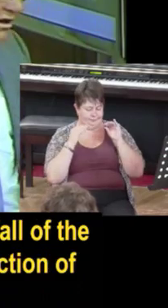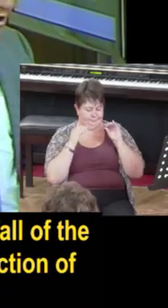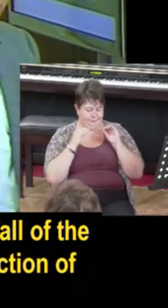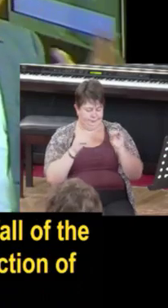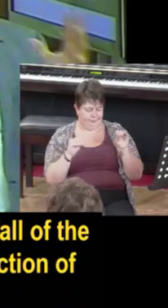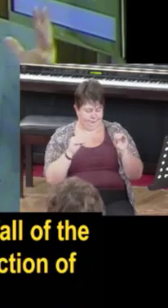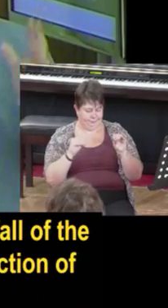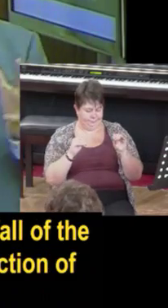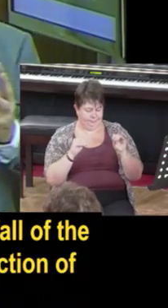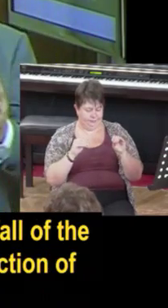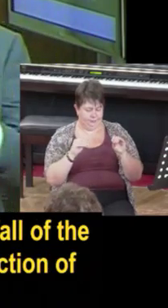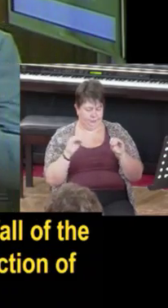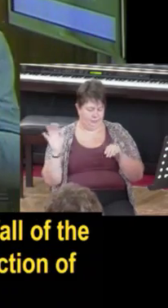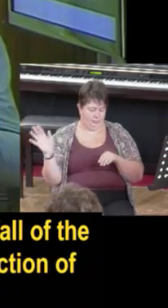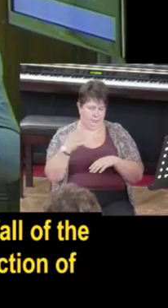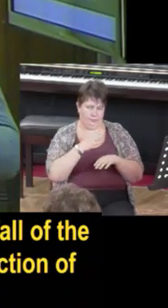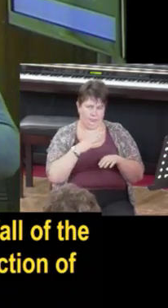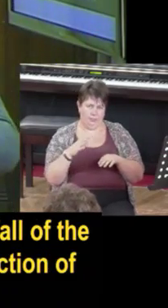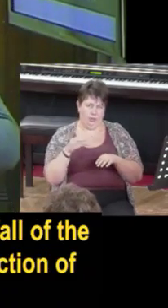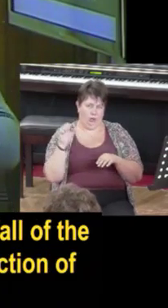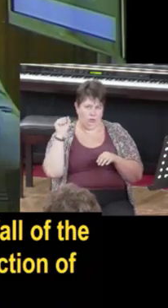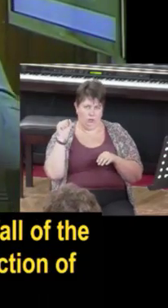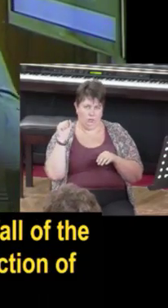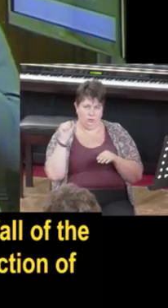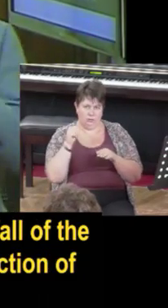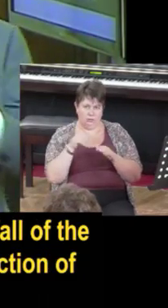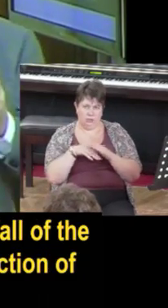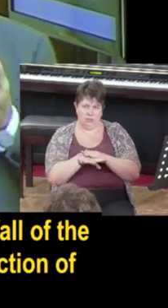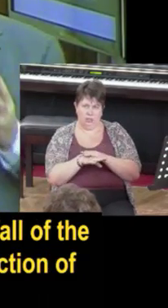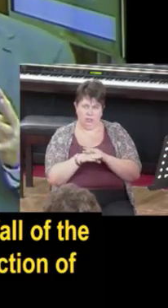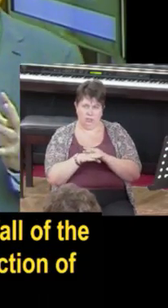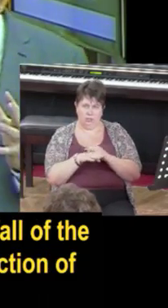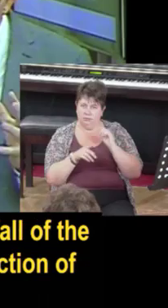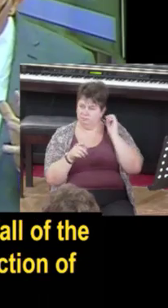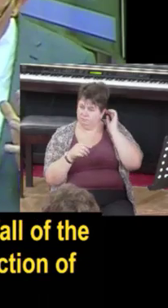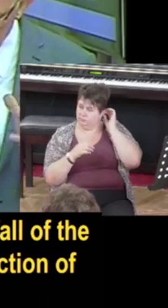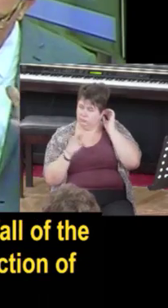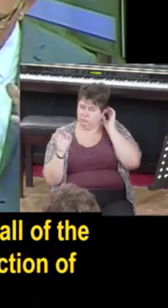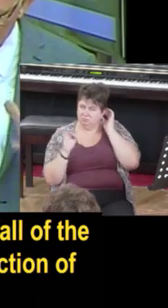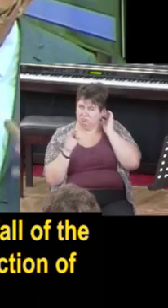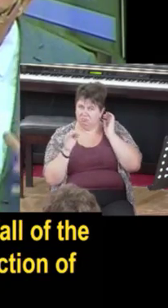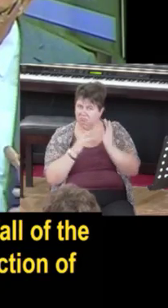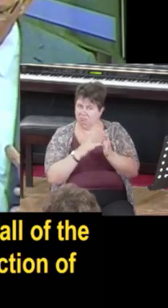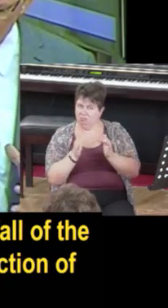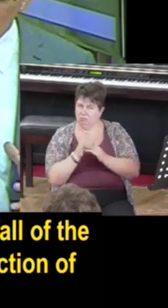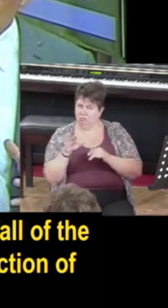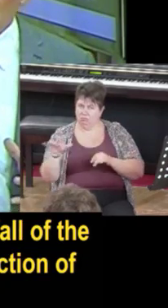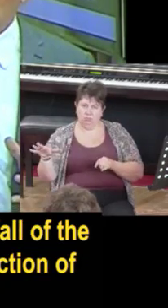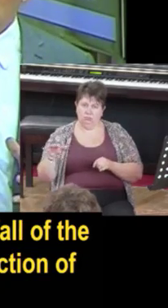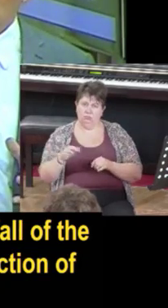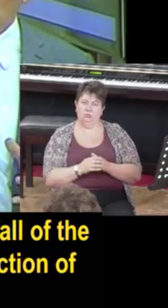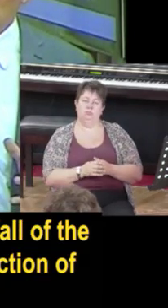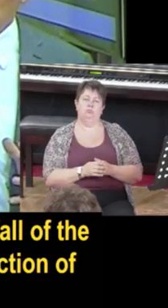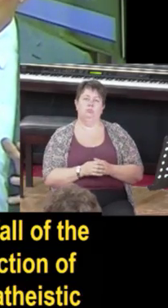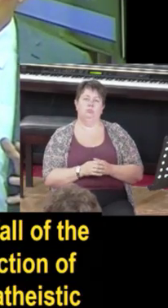atheistic communism that left no place for Christ.